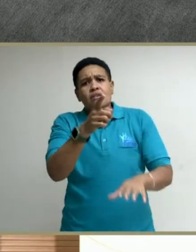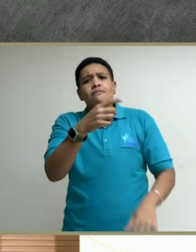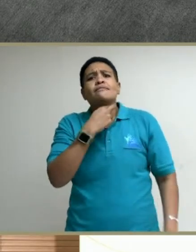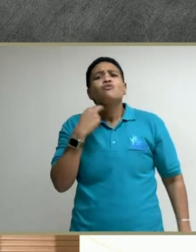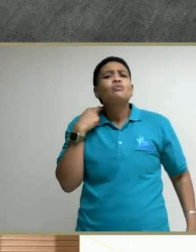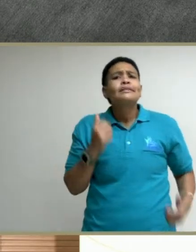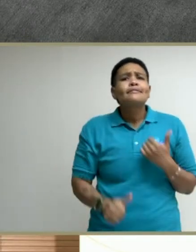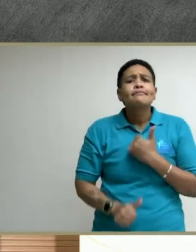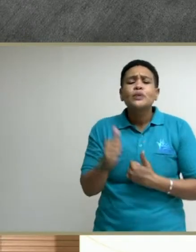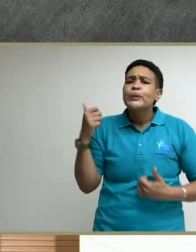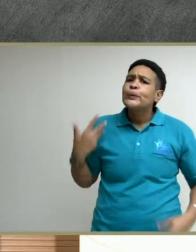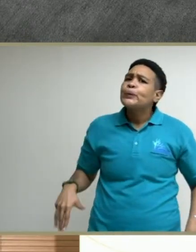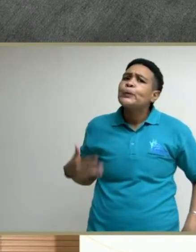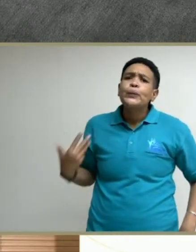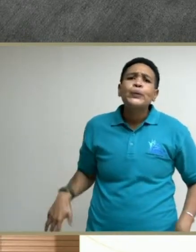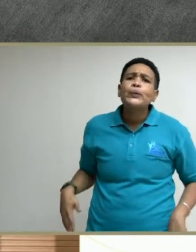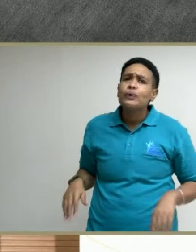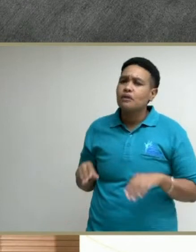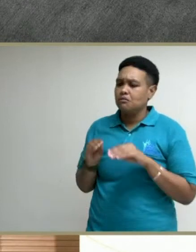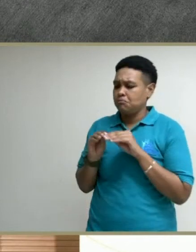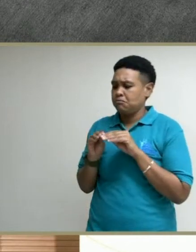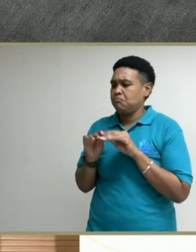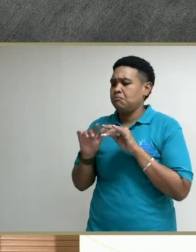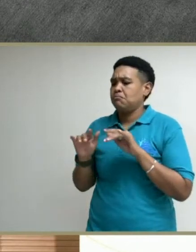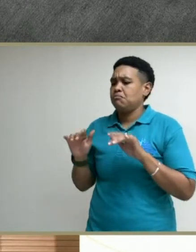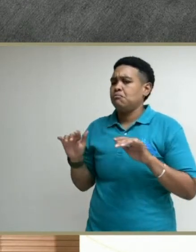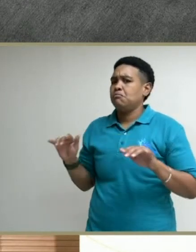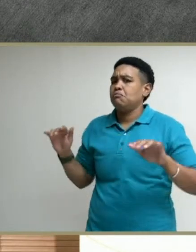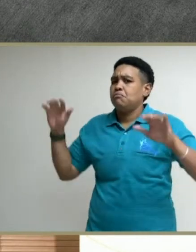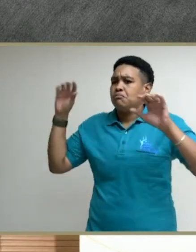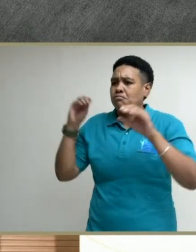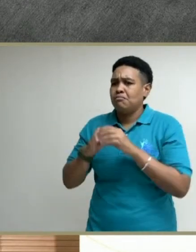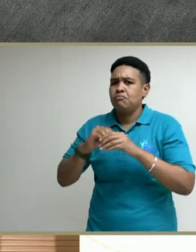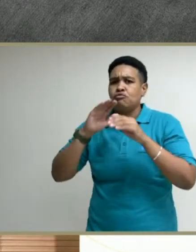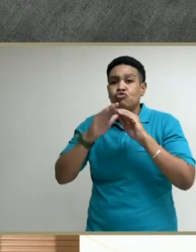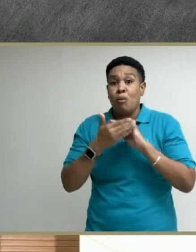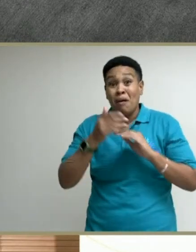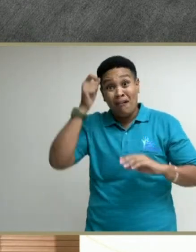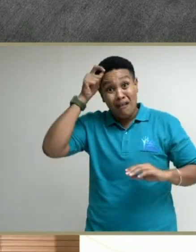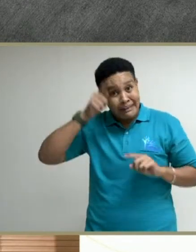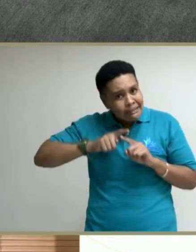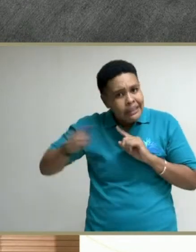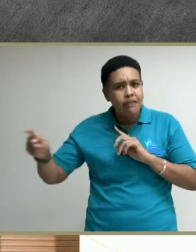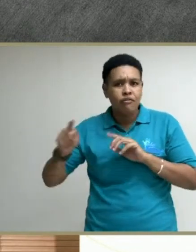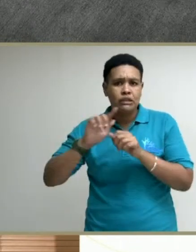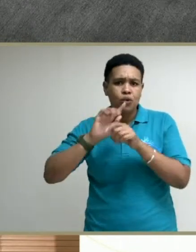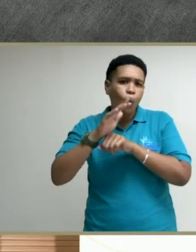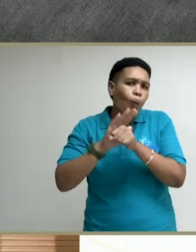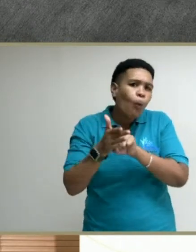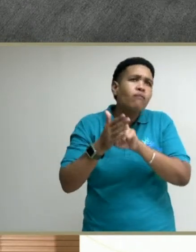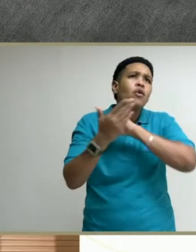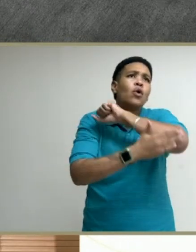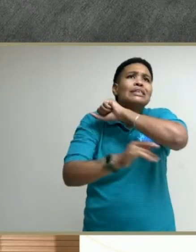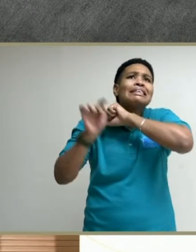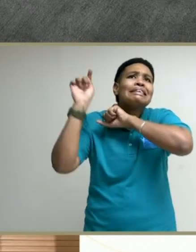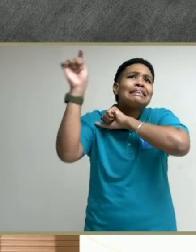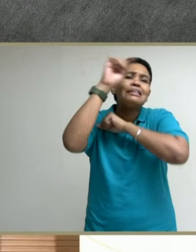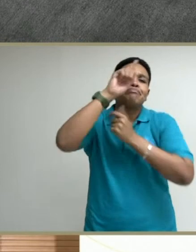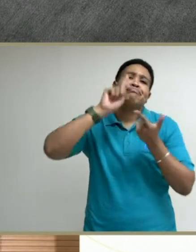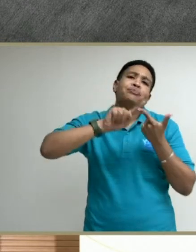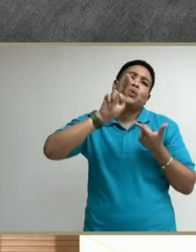risk for virus coming into country, especially variant strains, because if we have